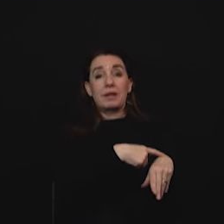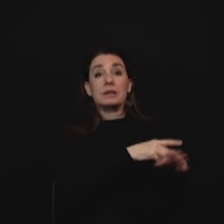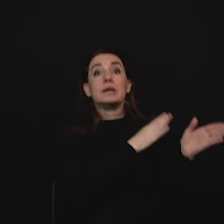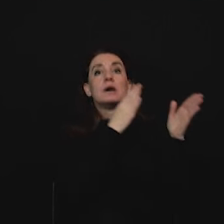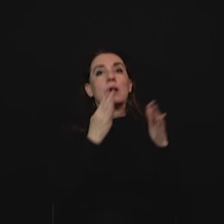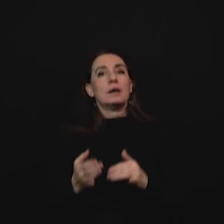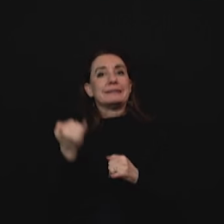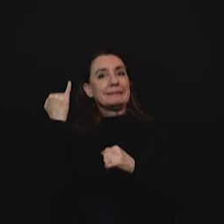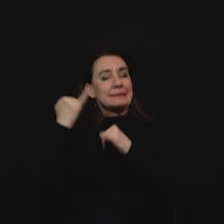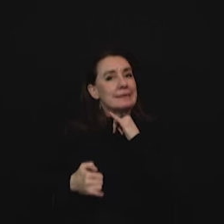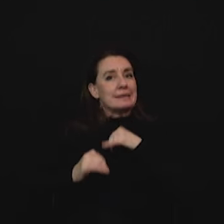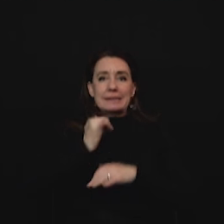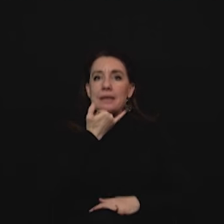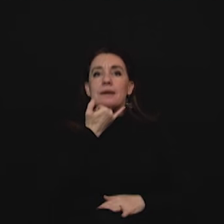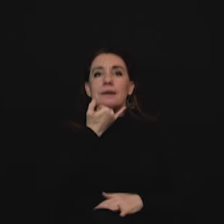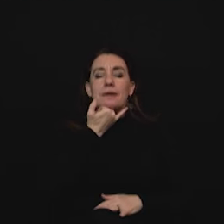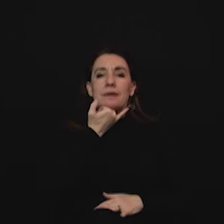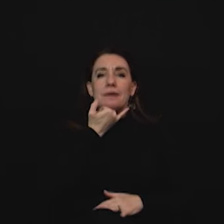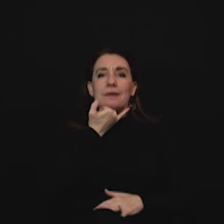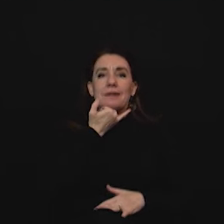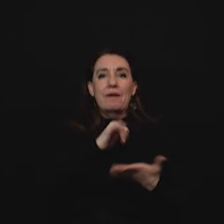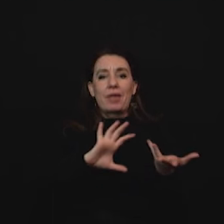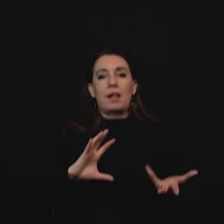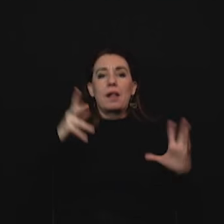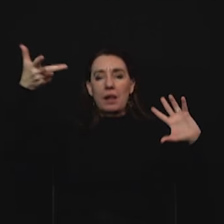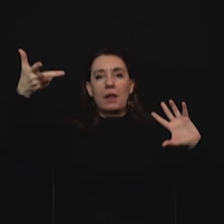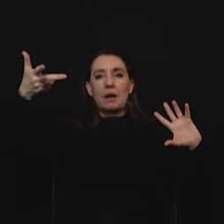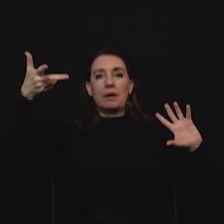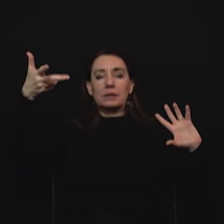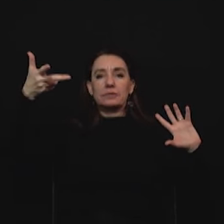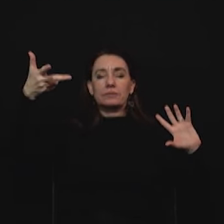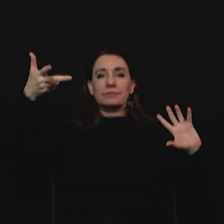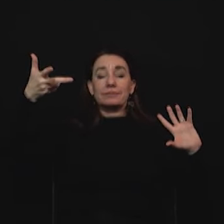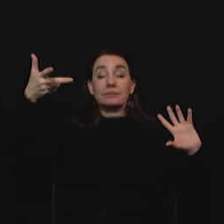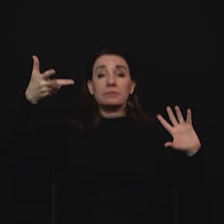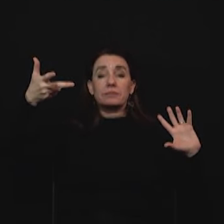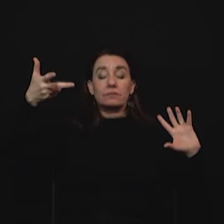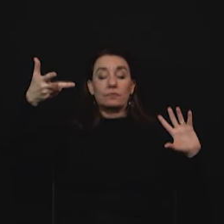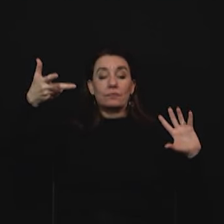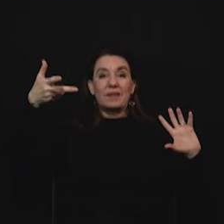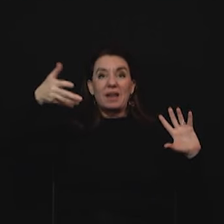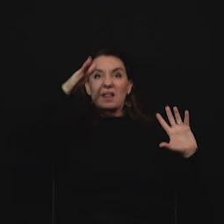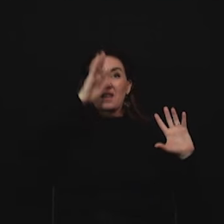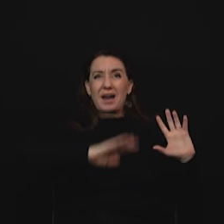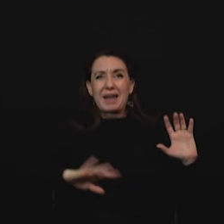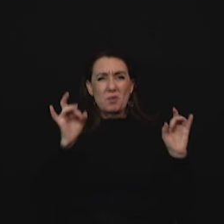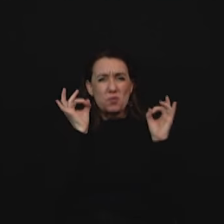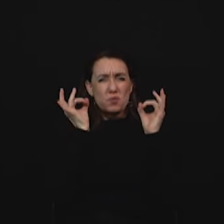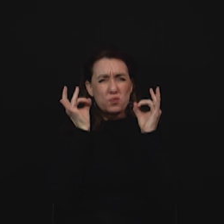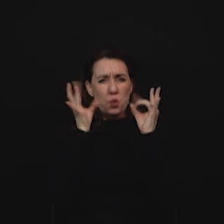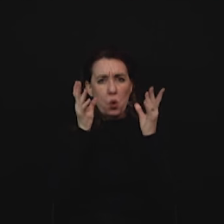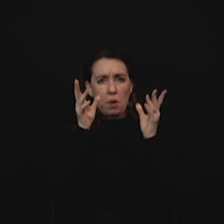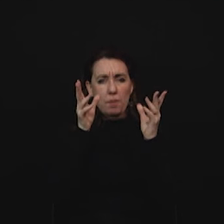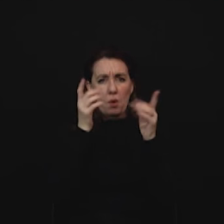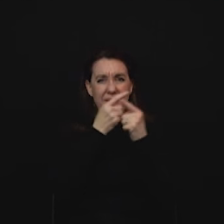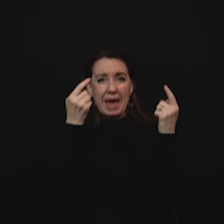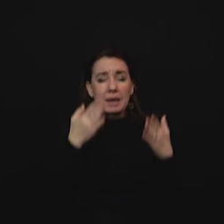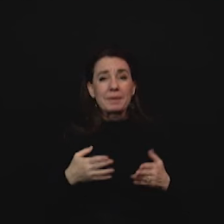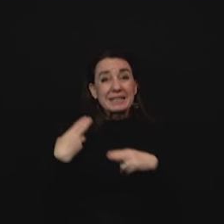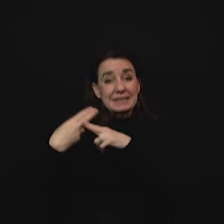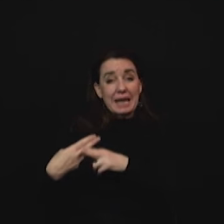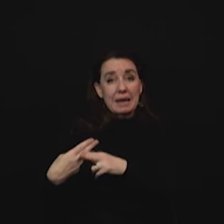the day when everything went wrong. God had a horrible enemy. His name